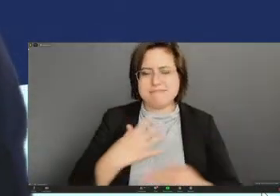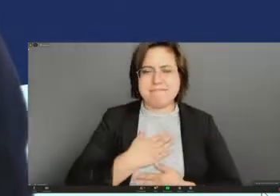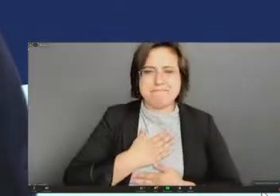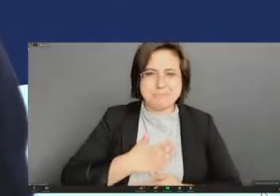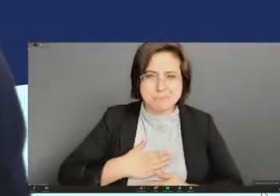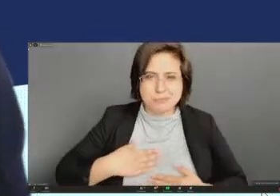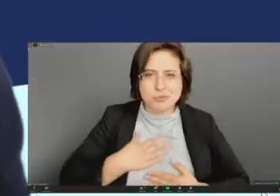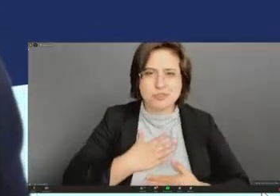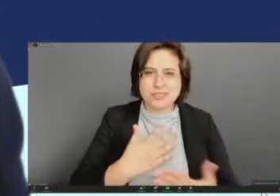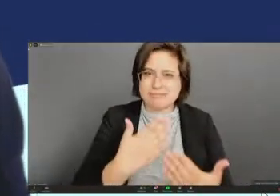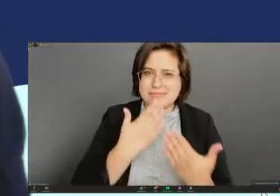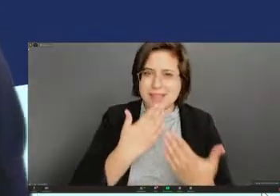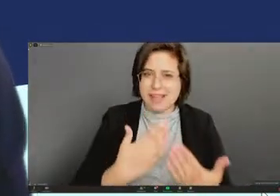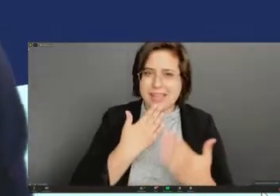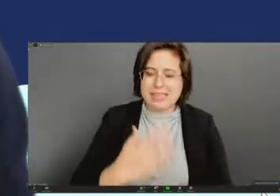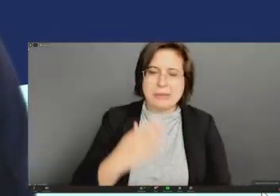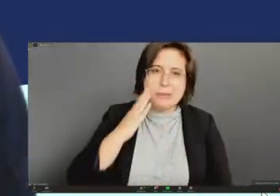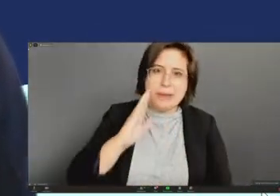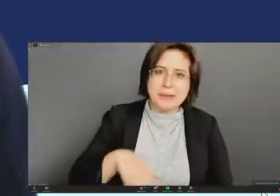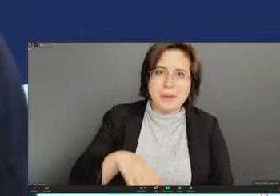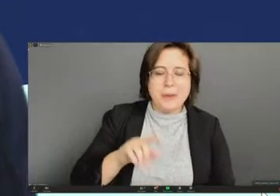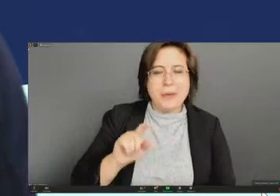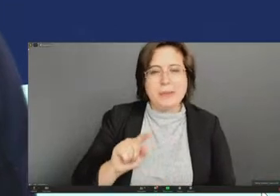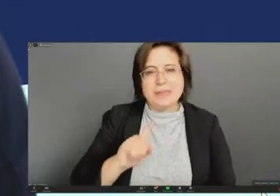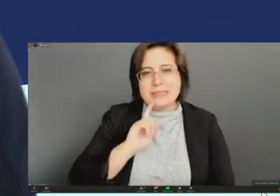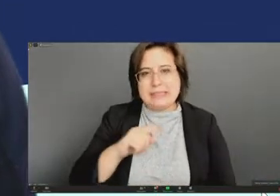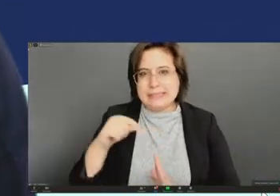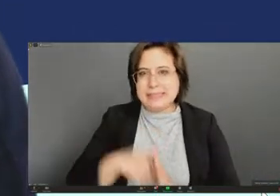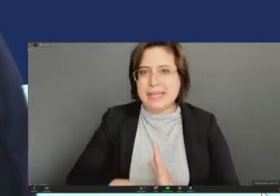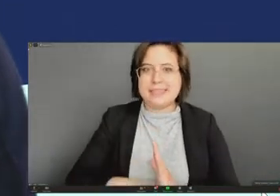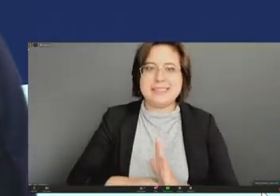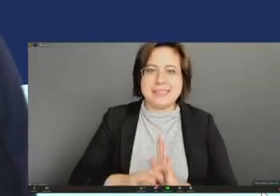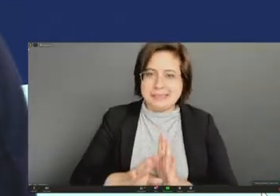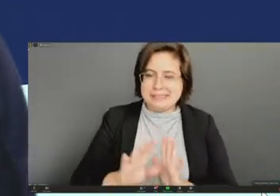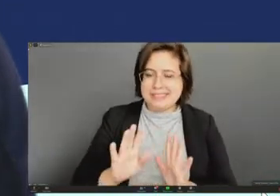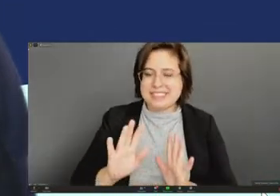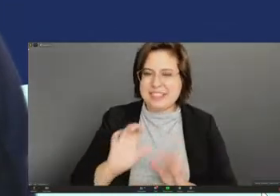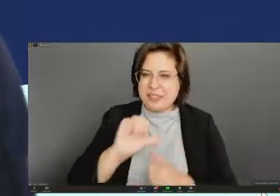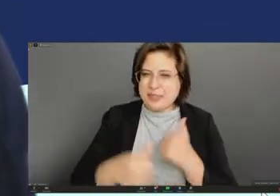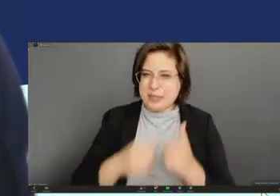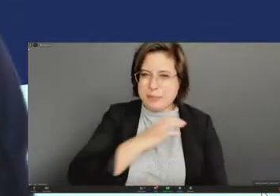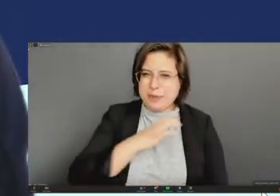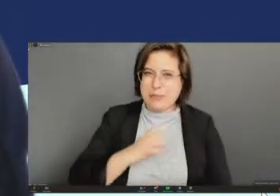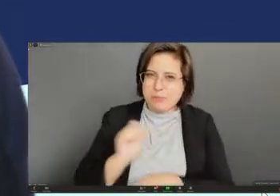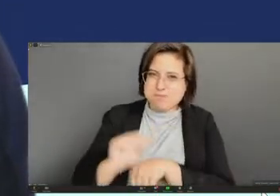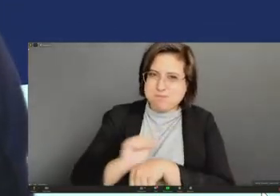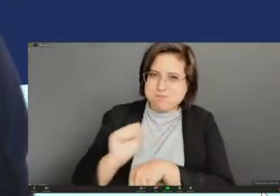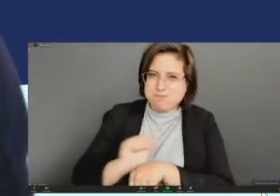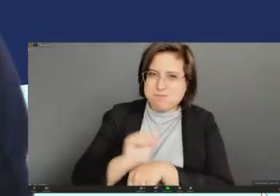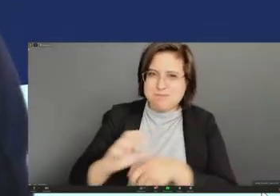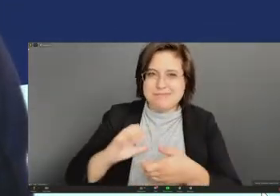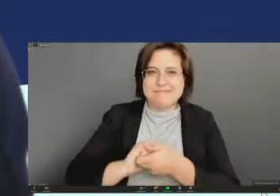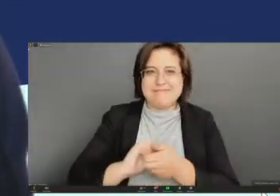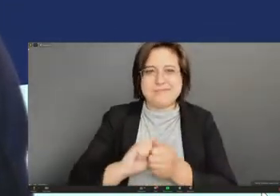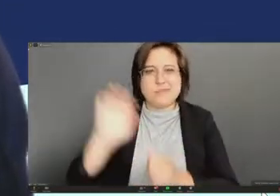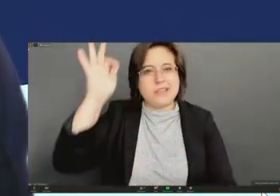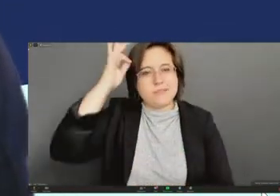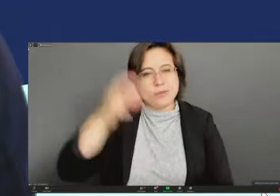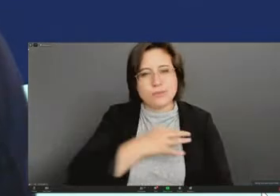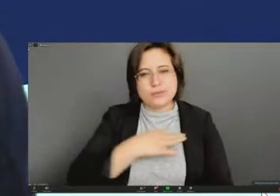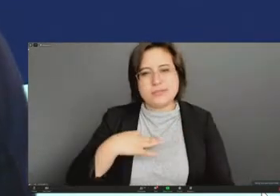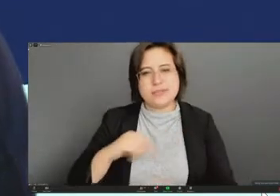sprints I know are very intense in between our meetings. The subcommittees are working extremely, extremely hard along with the federal staff